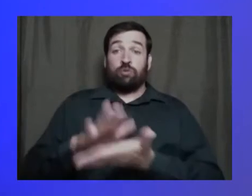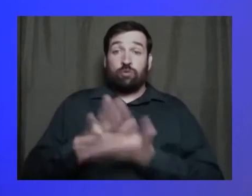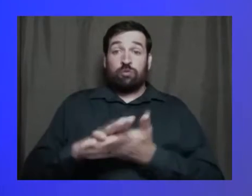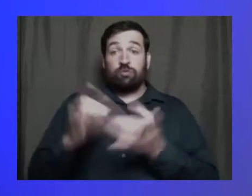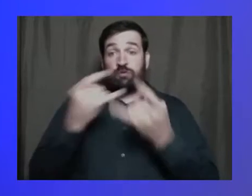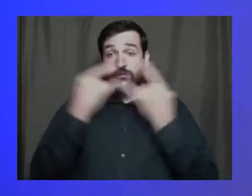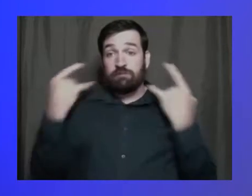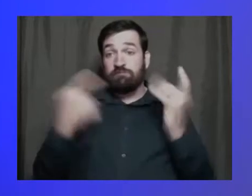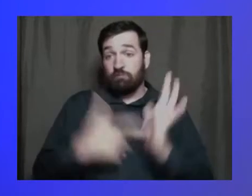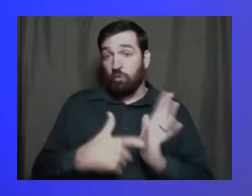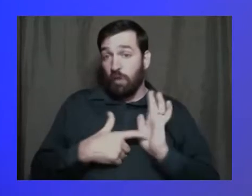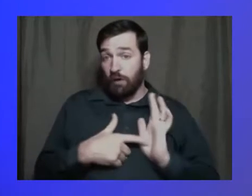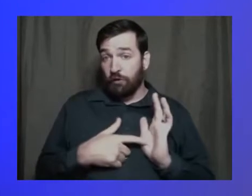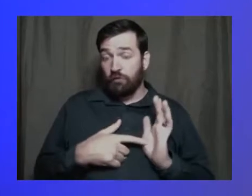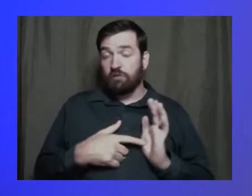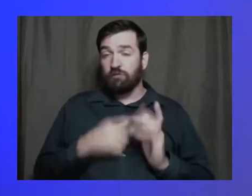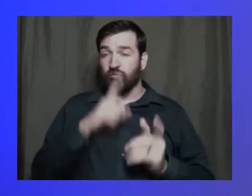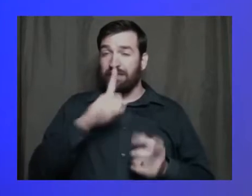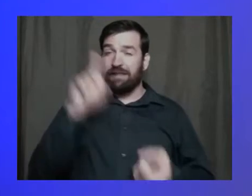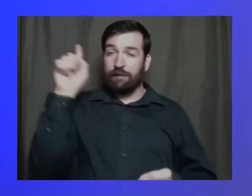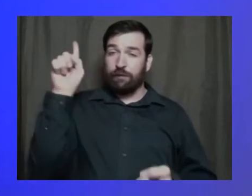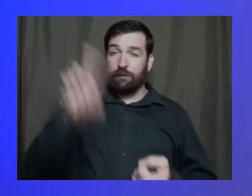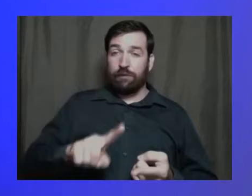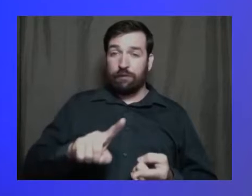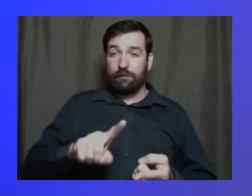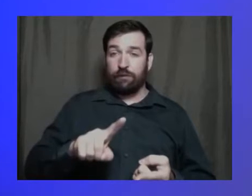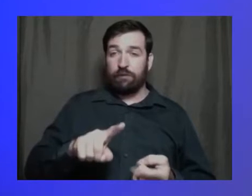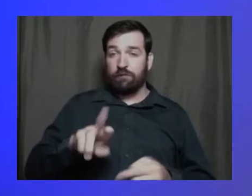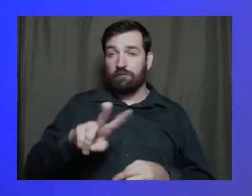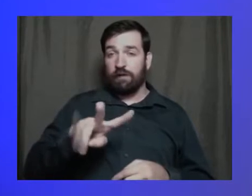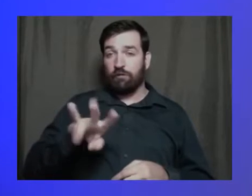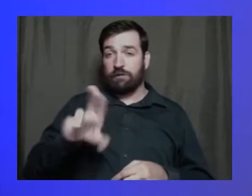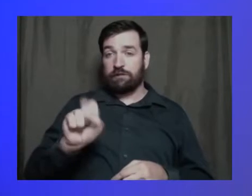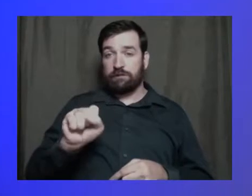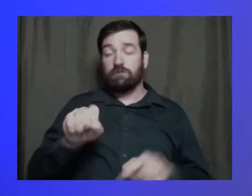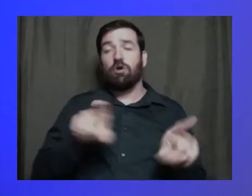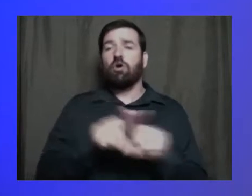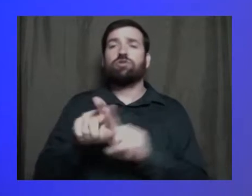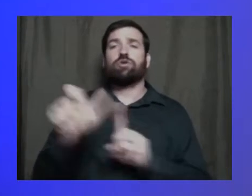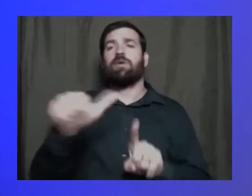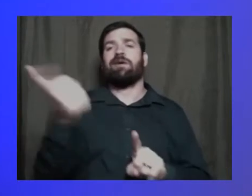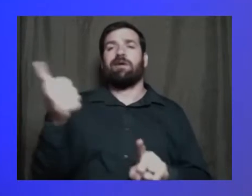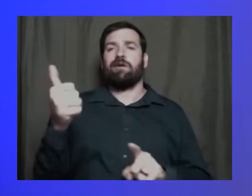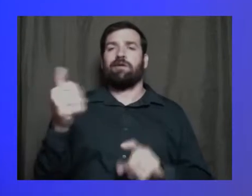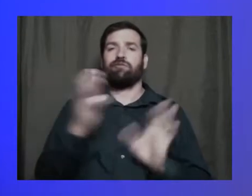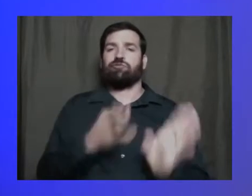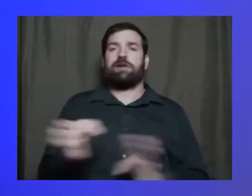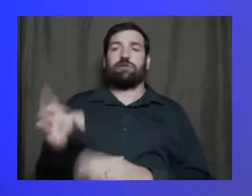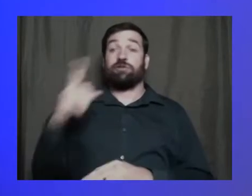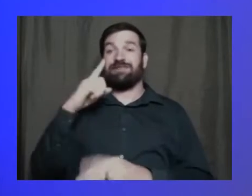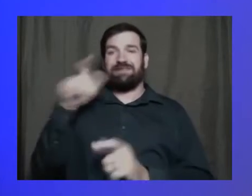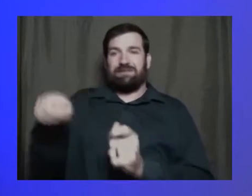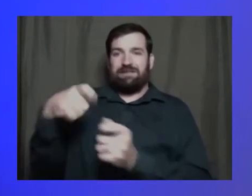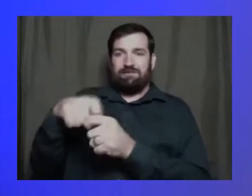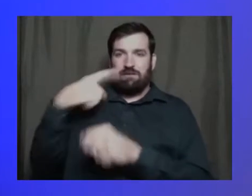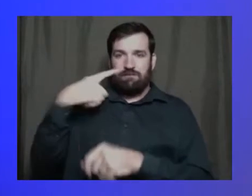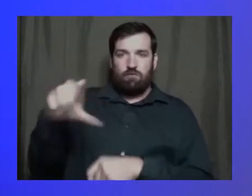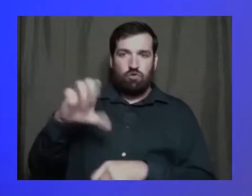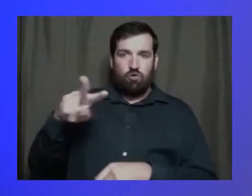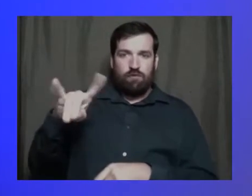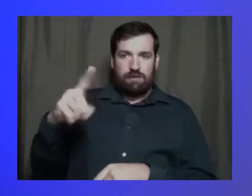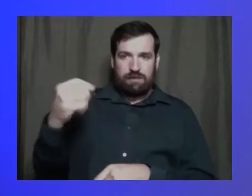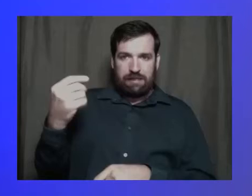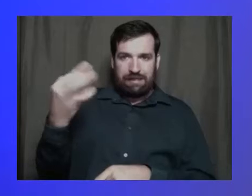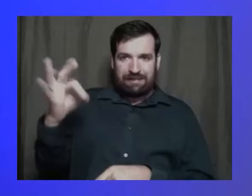this really stopped the spread of these viruses. We were also doing all the other mitigation strategies for COVID-19, like distancing, hand